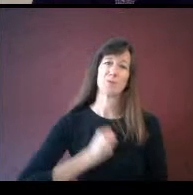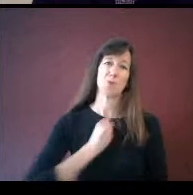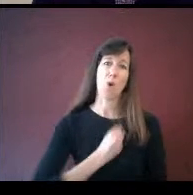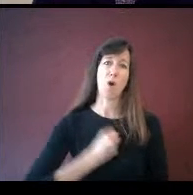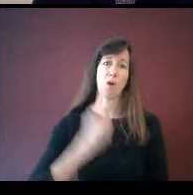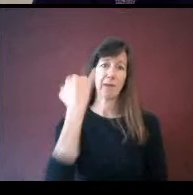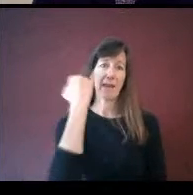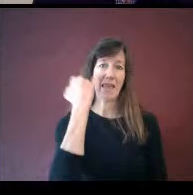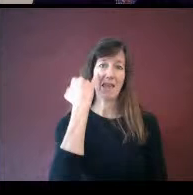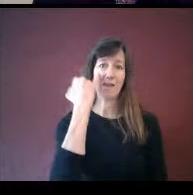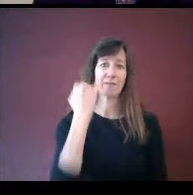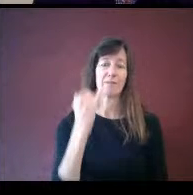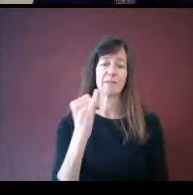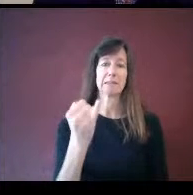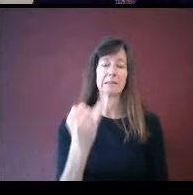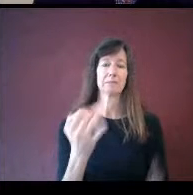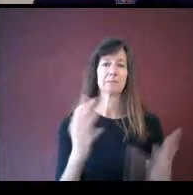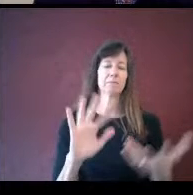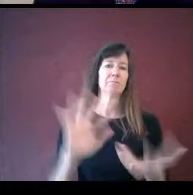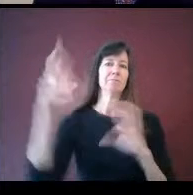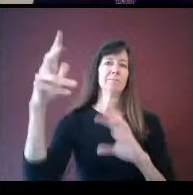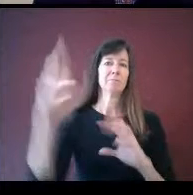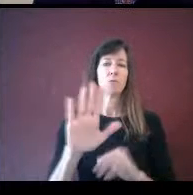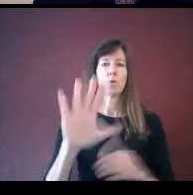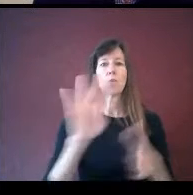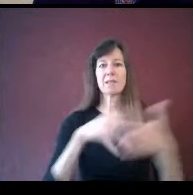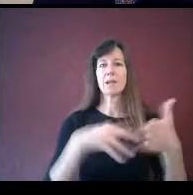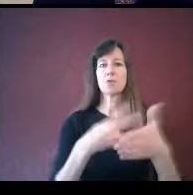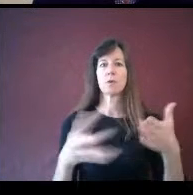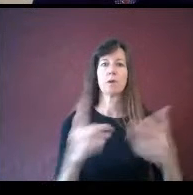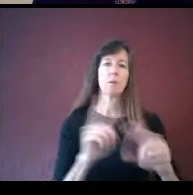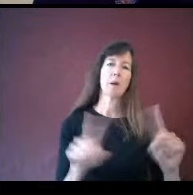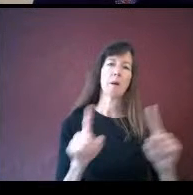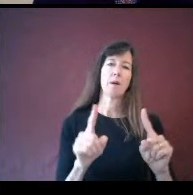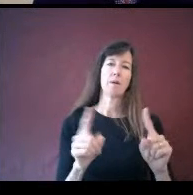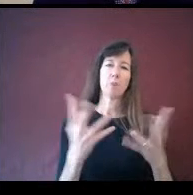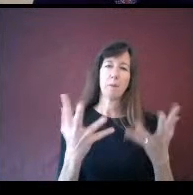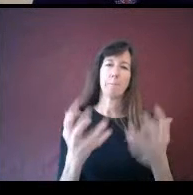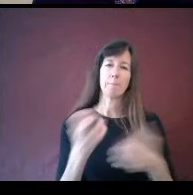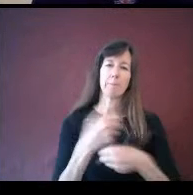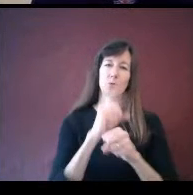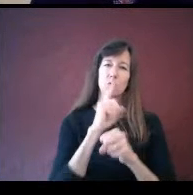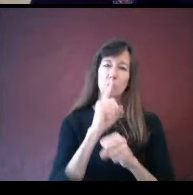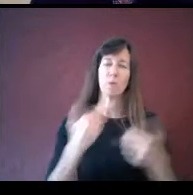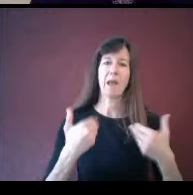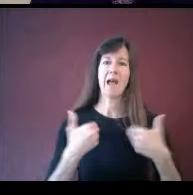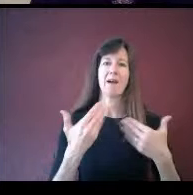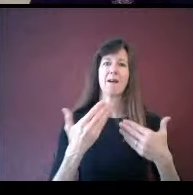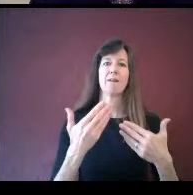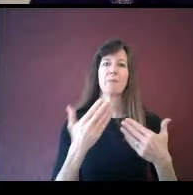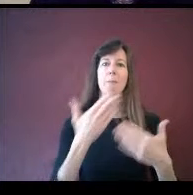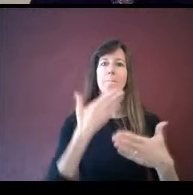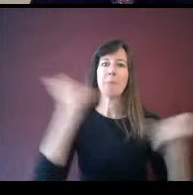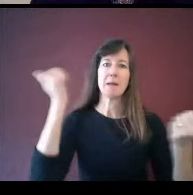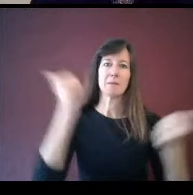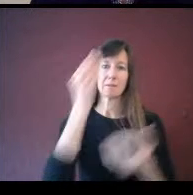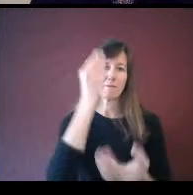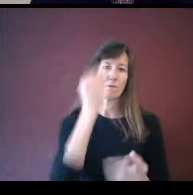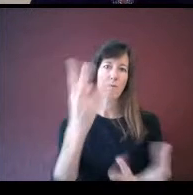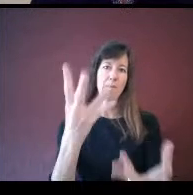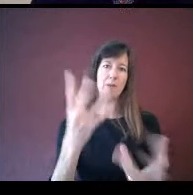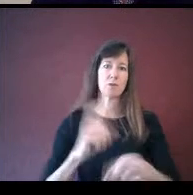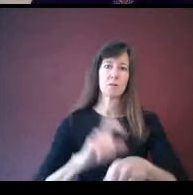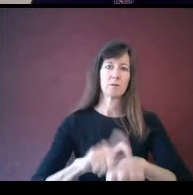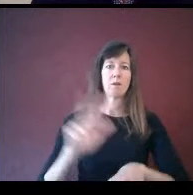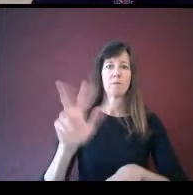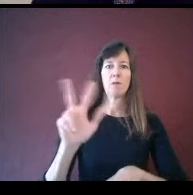that for whom that'll cause a scheduling change, but we wanted to do it to make sure we can have the latest and best information when we do get